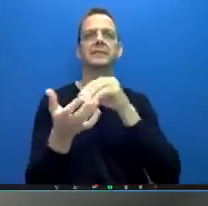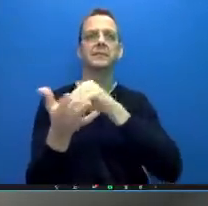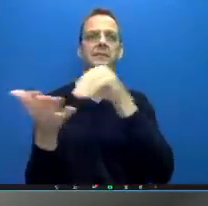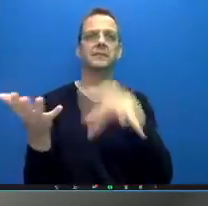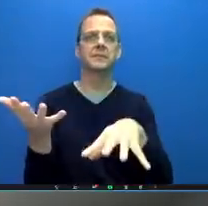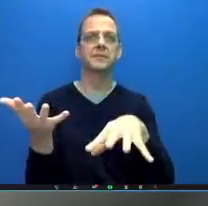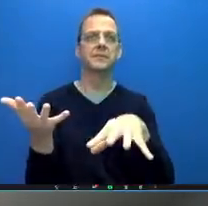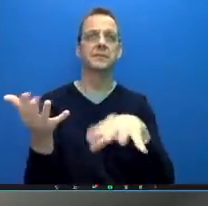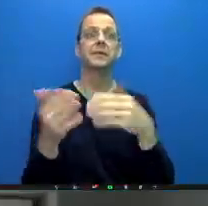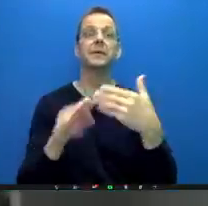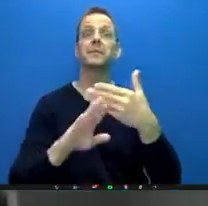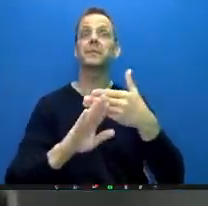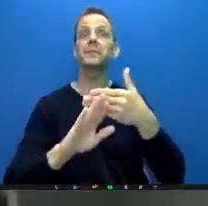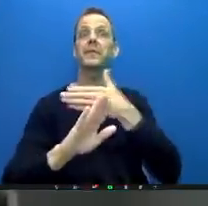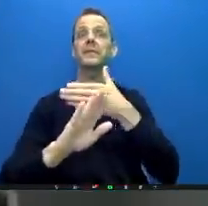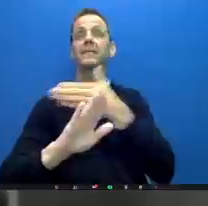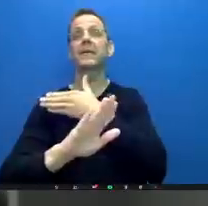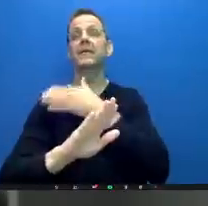the fall.